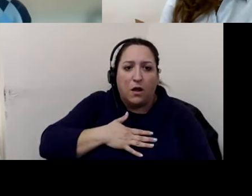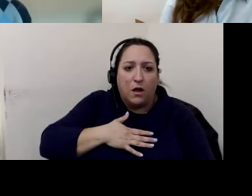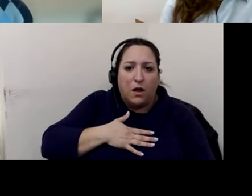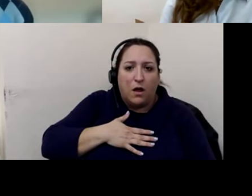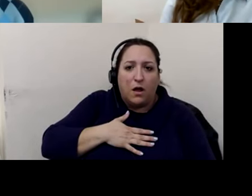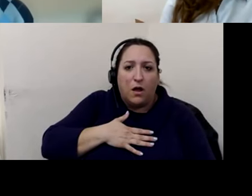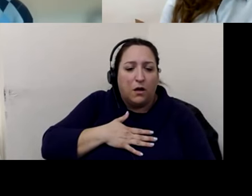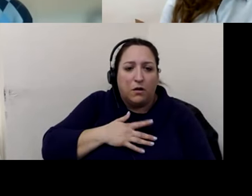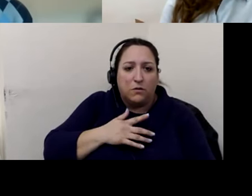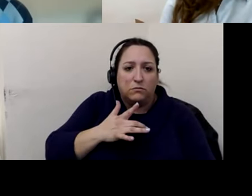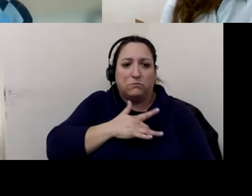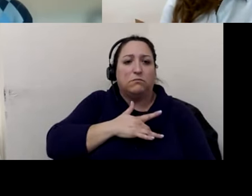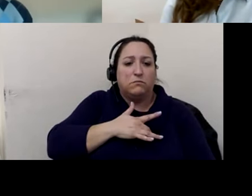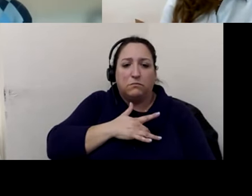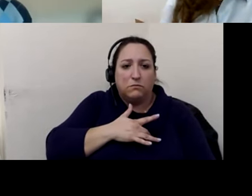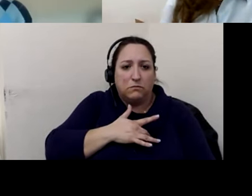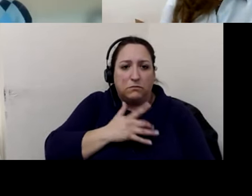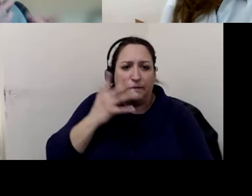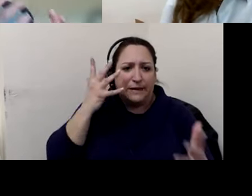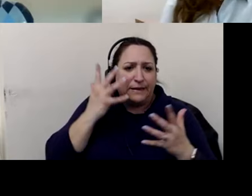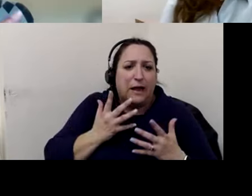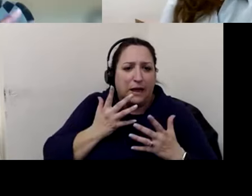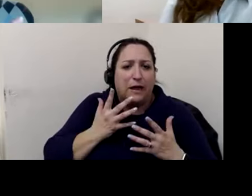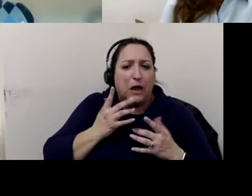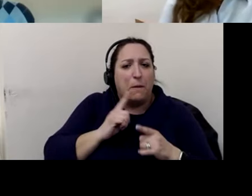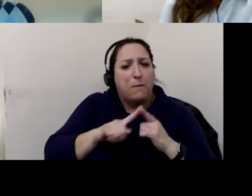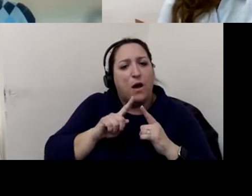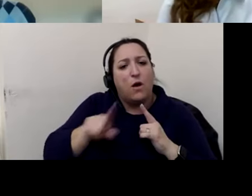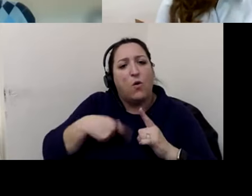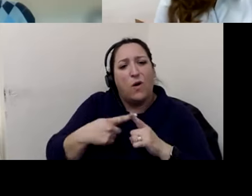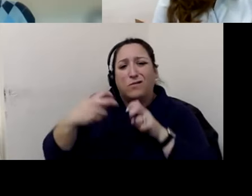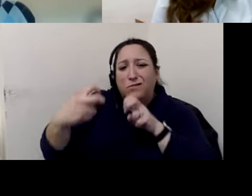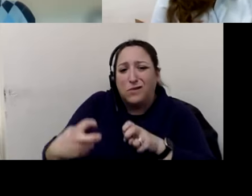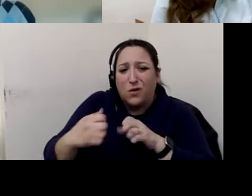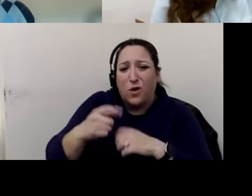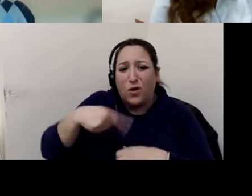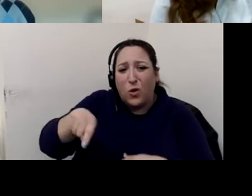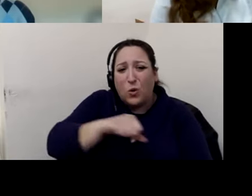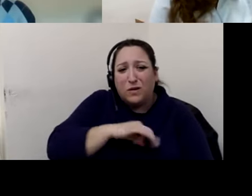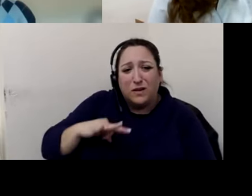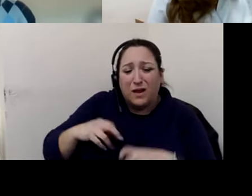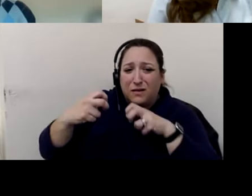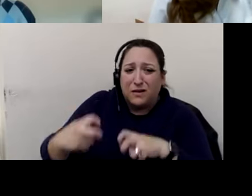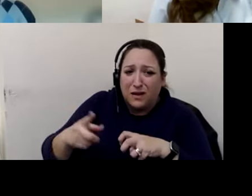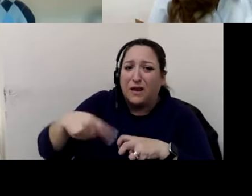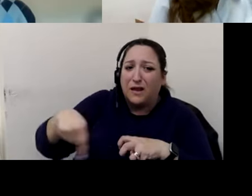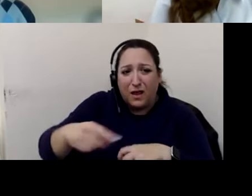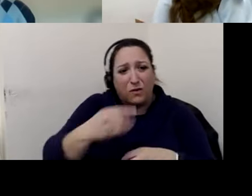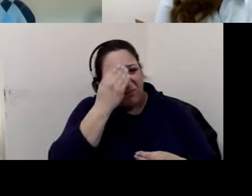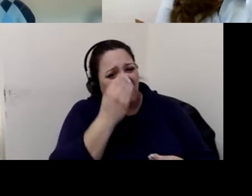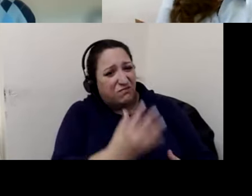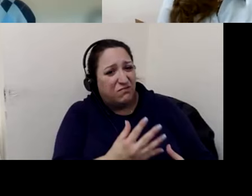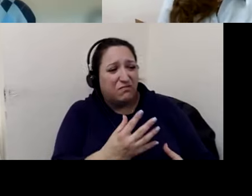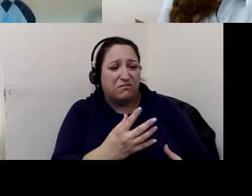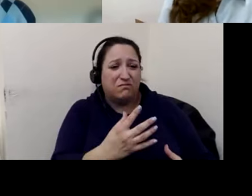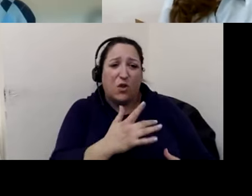somewhat saddened. But when you speak to those staff, they will tell you in their